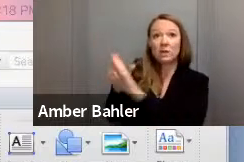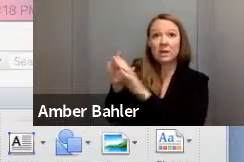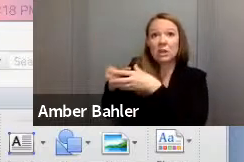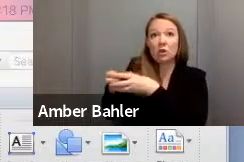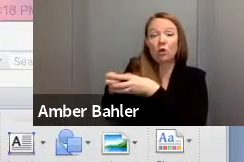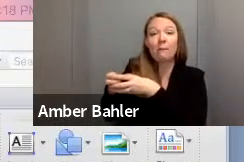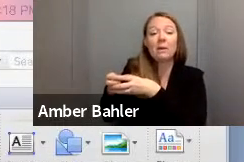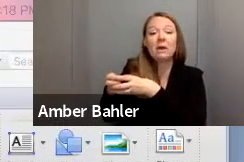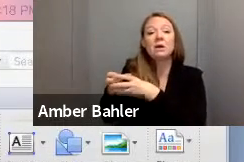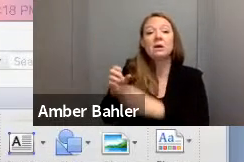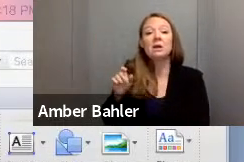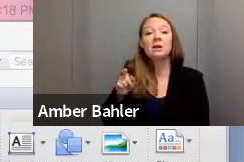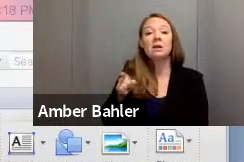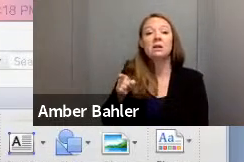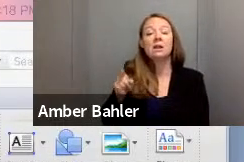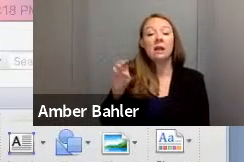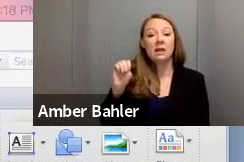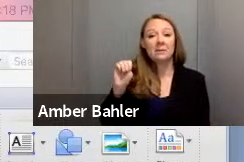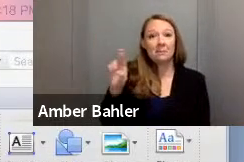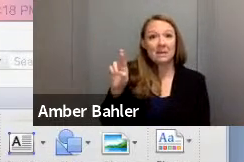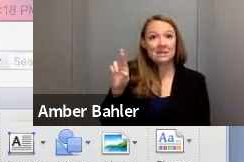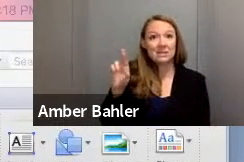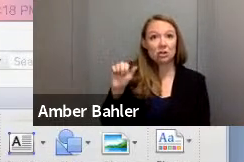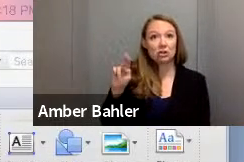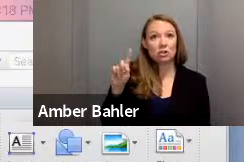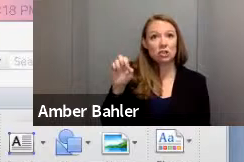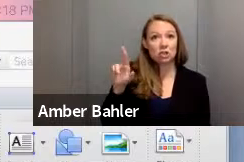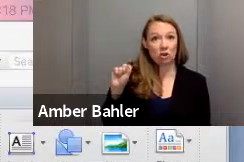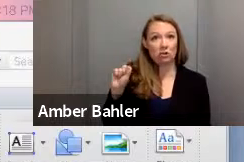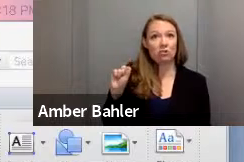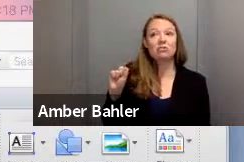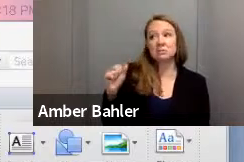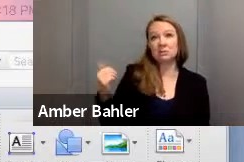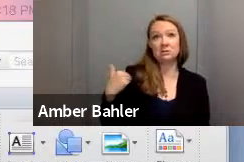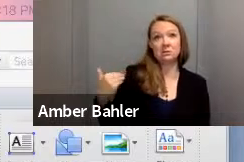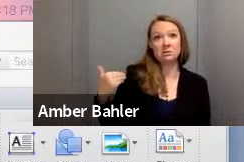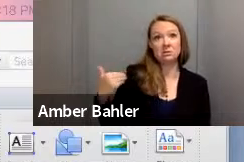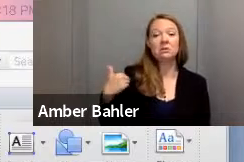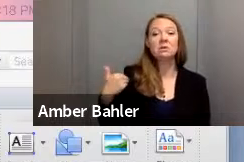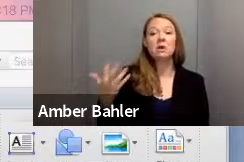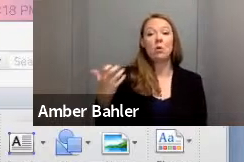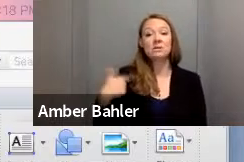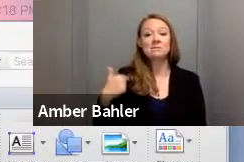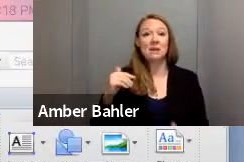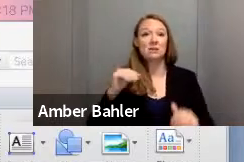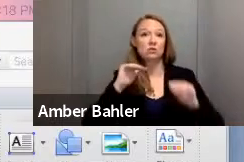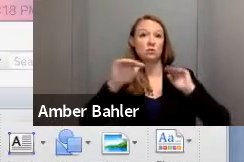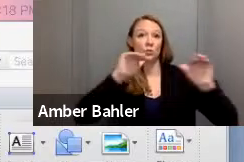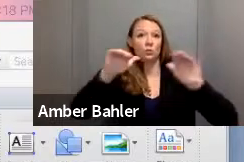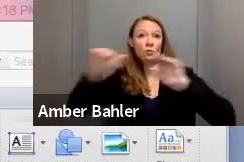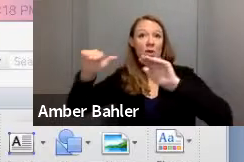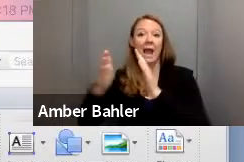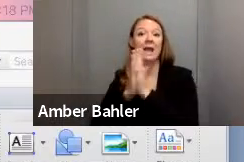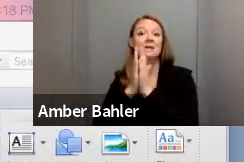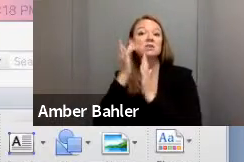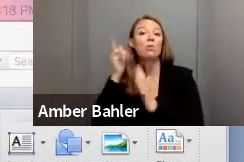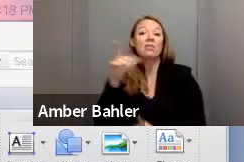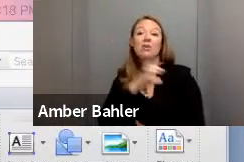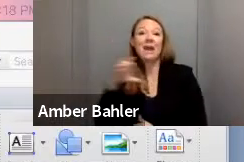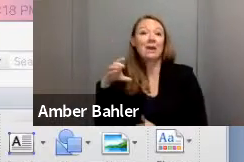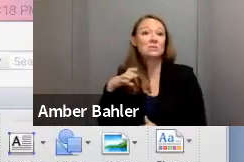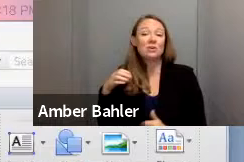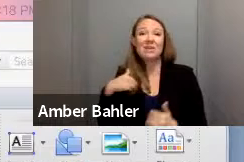And he has asked me to once again ask because they do not have anyone with a disability on their